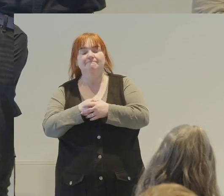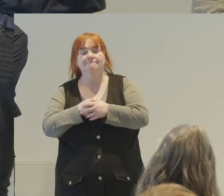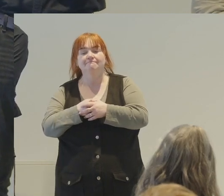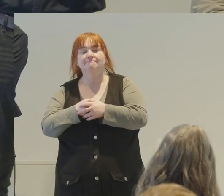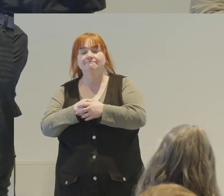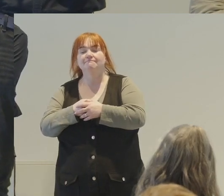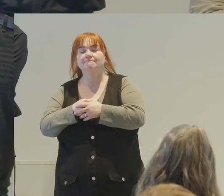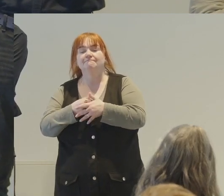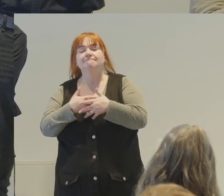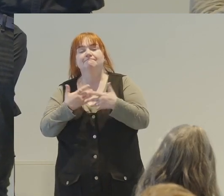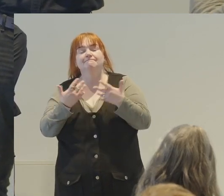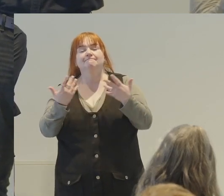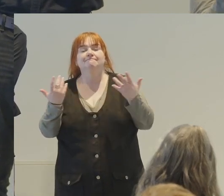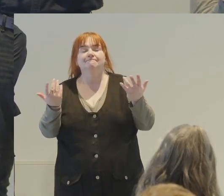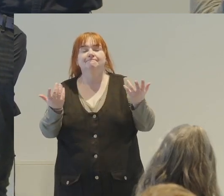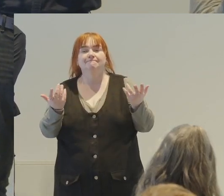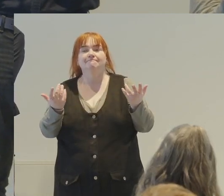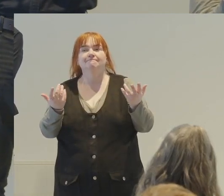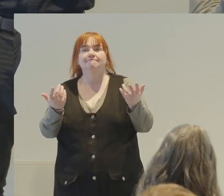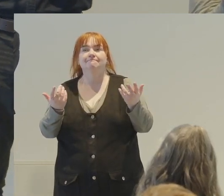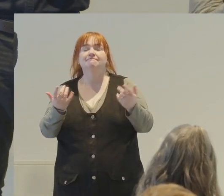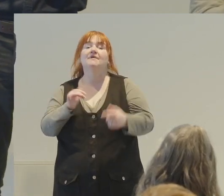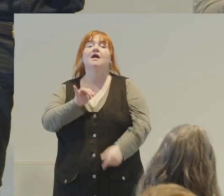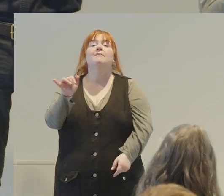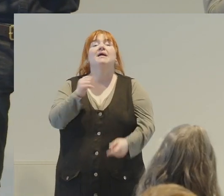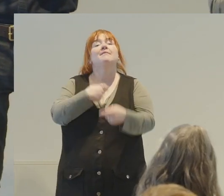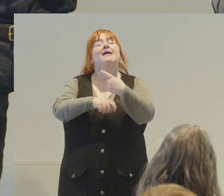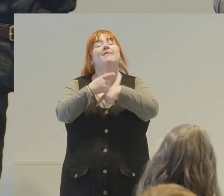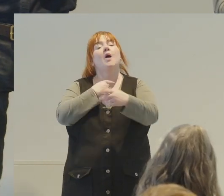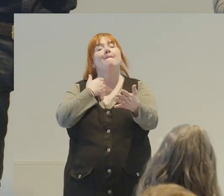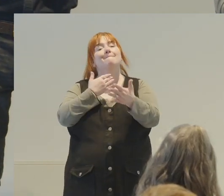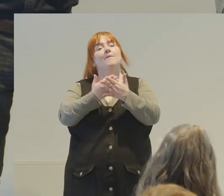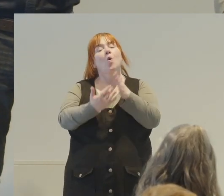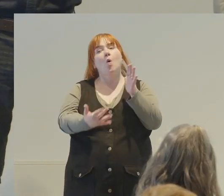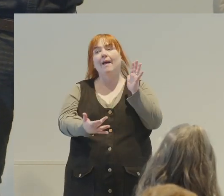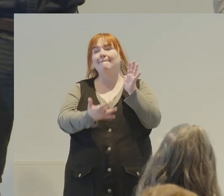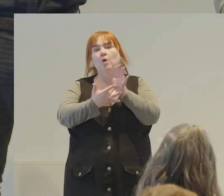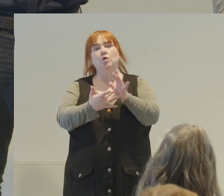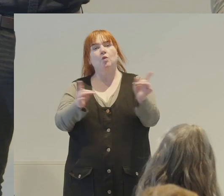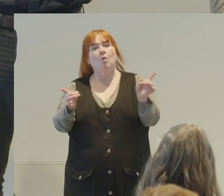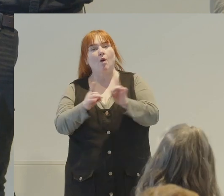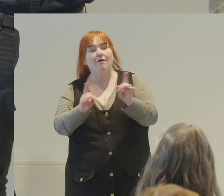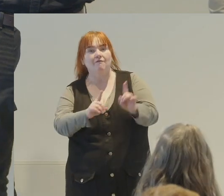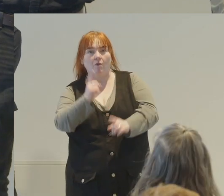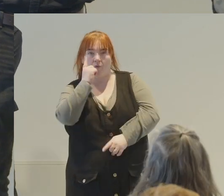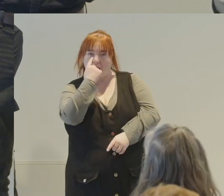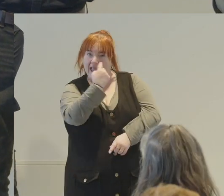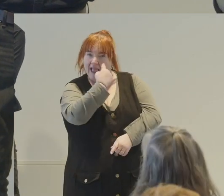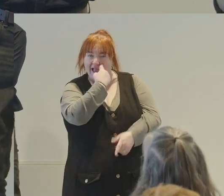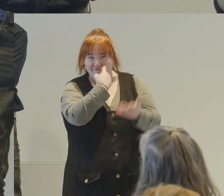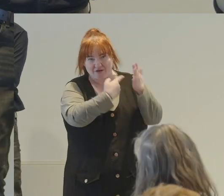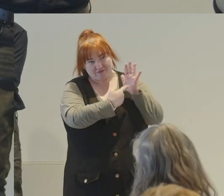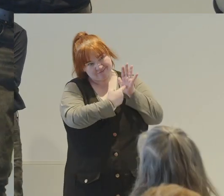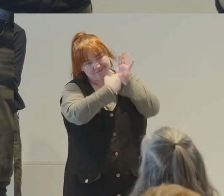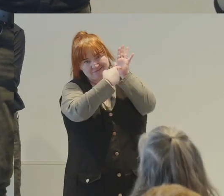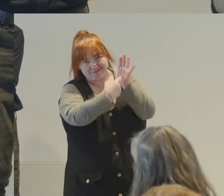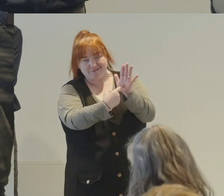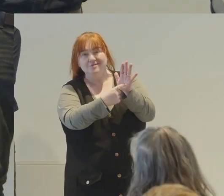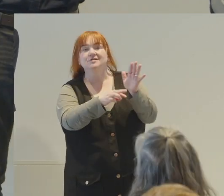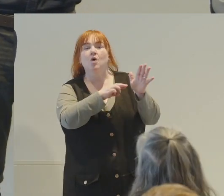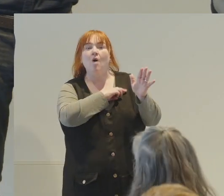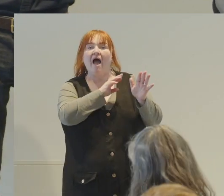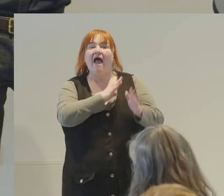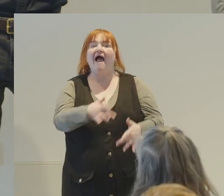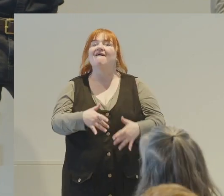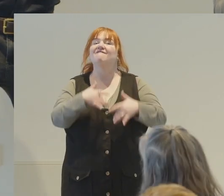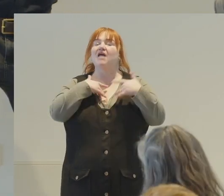It may become more important to have the evidence, because I think people will be looking at cost-cutting